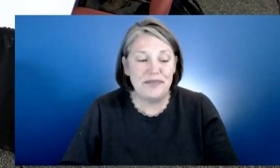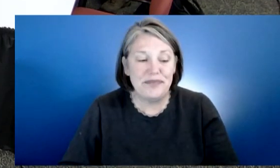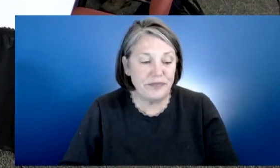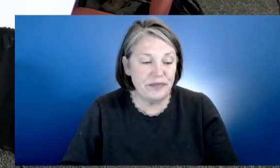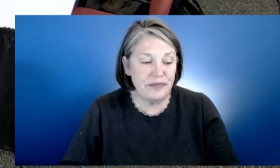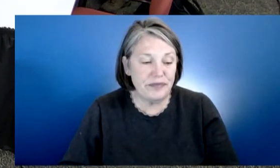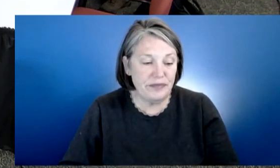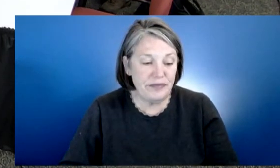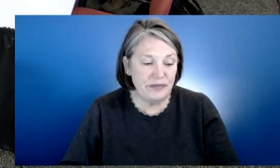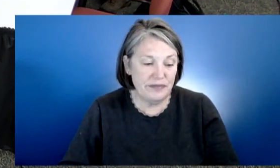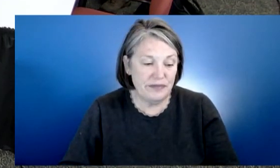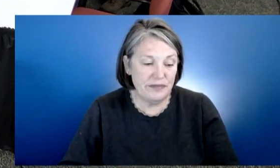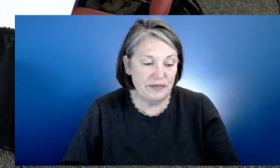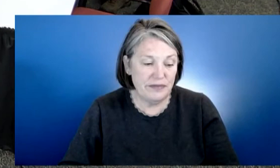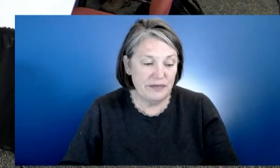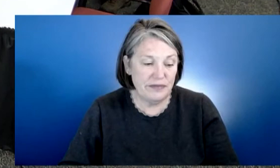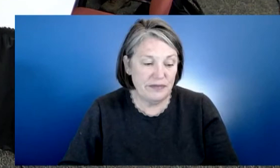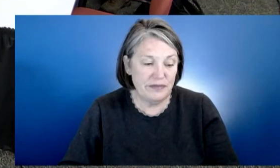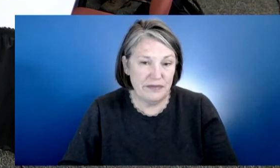Okay, yeah.